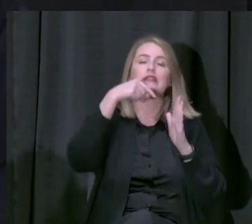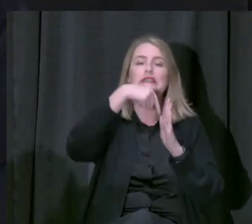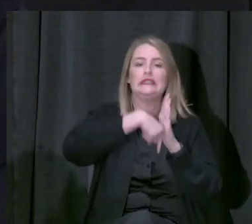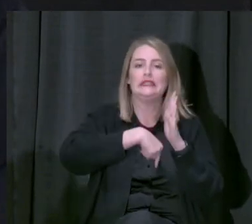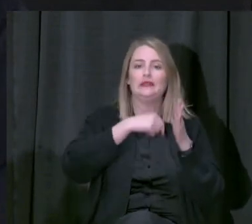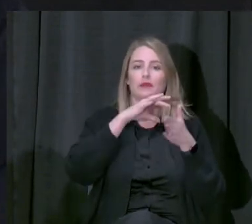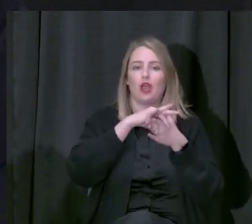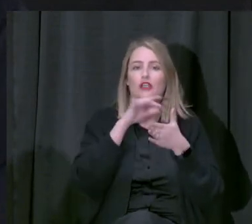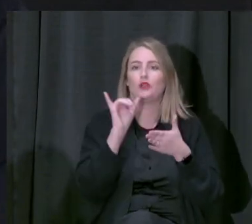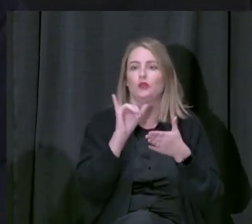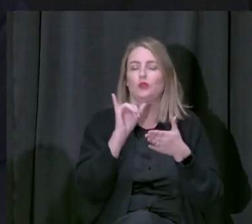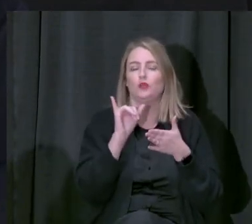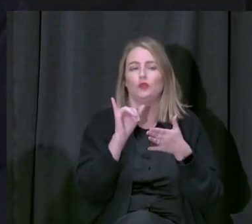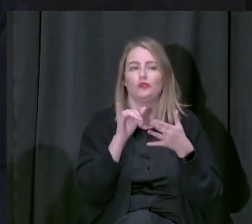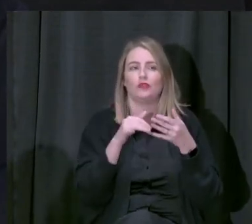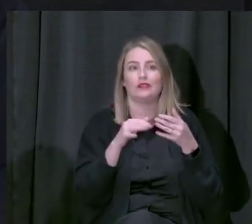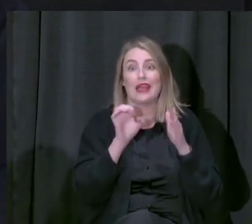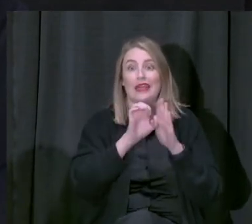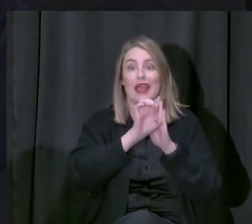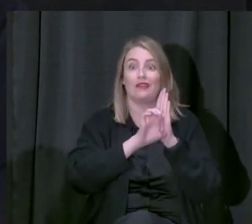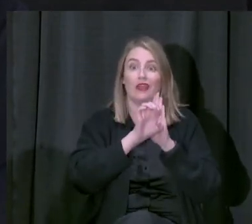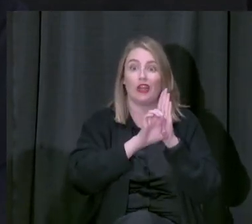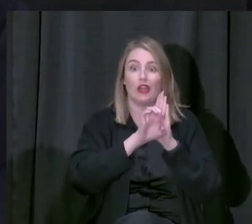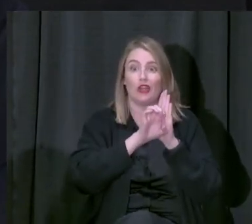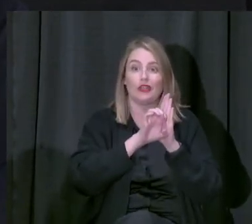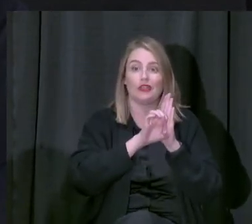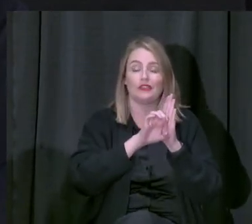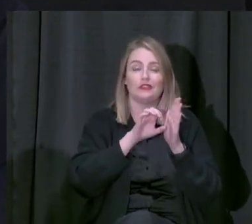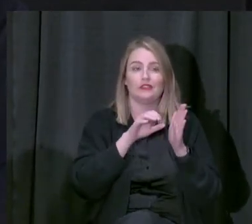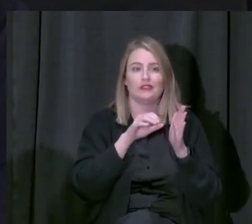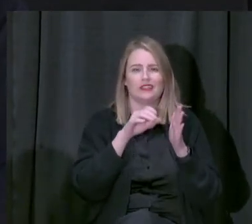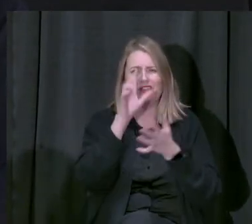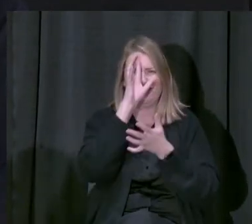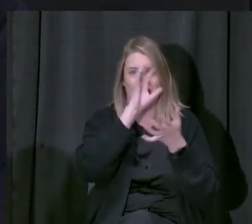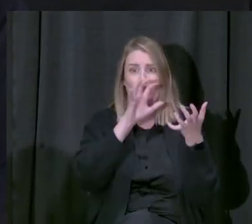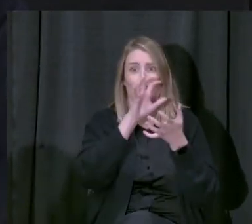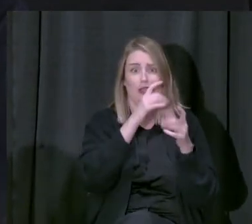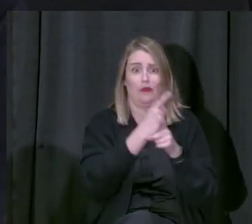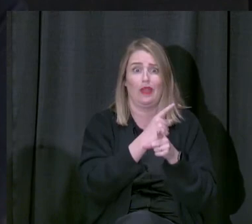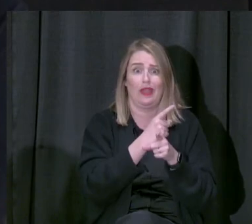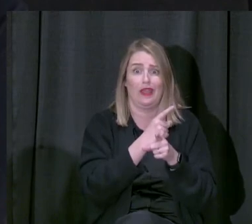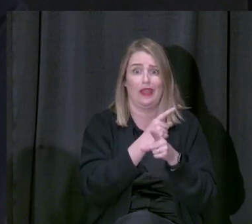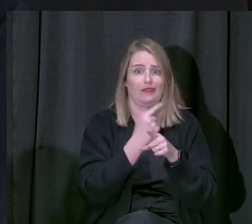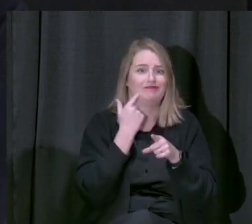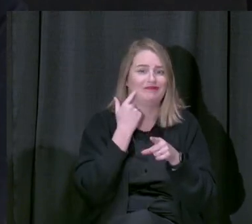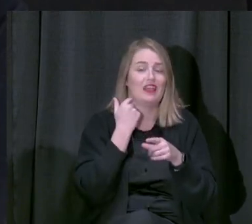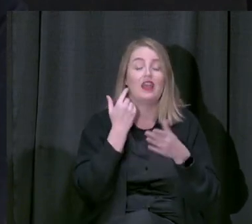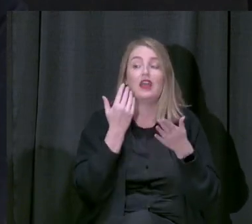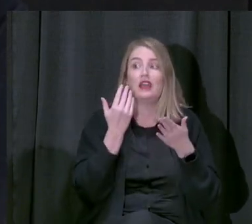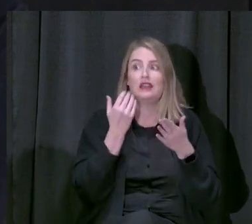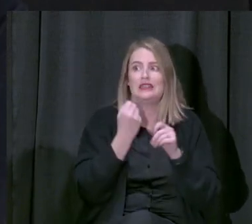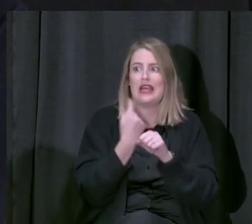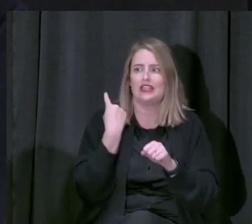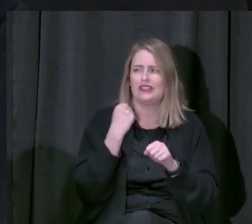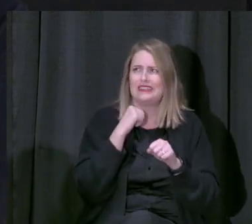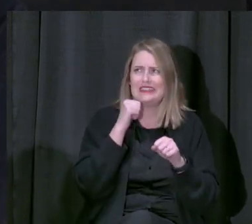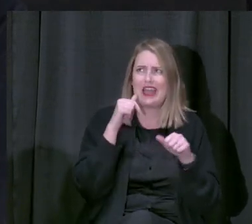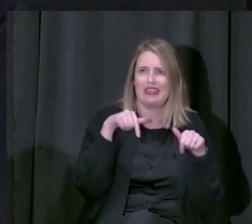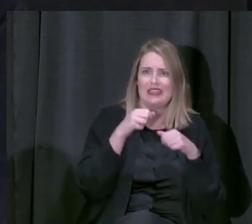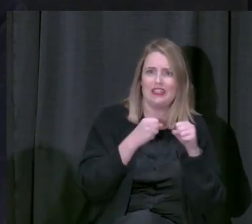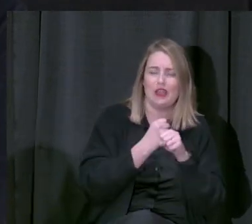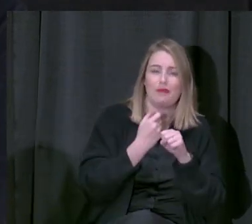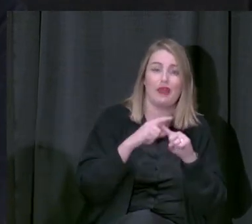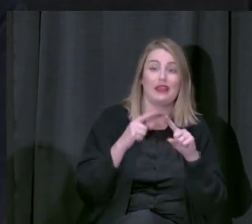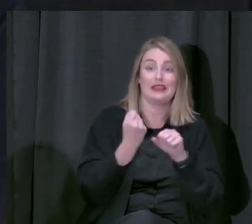thing you can add. So those elevators, on-demand elevators, are confusing. So last year, I don't think we've added it this year, but when you